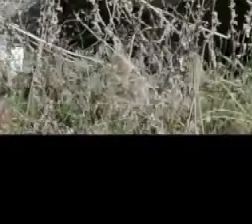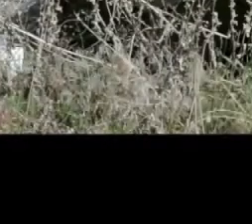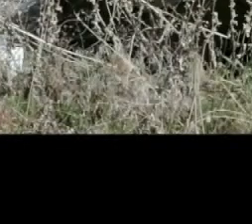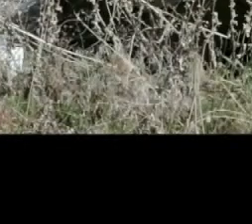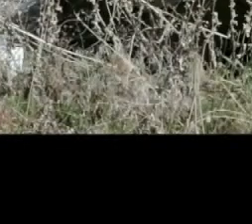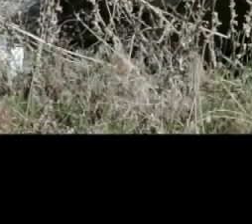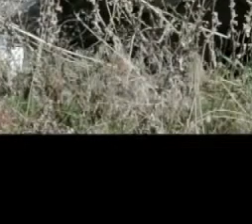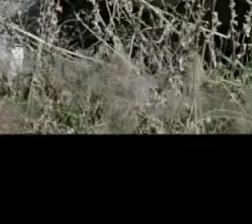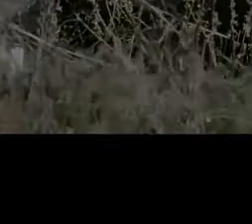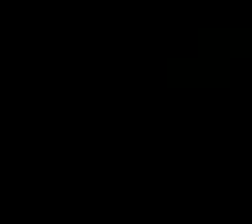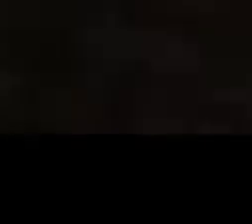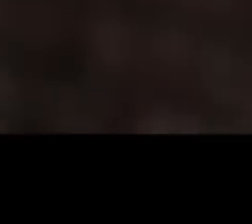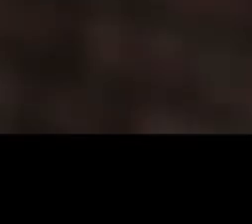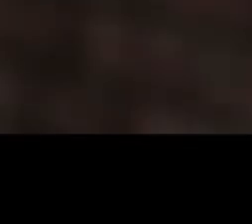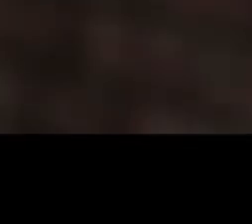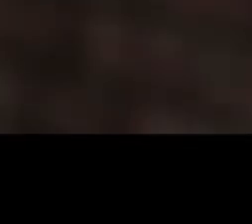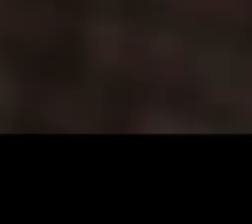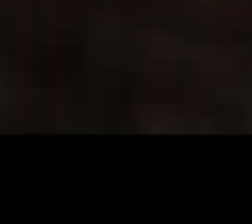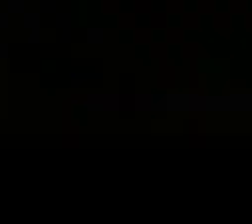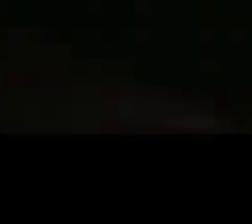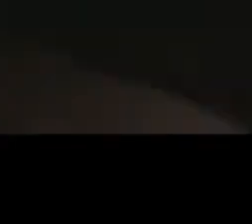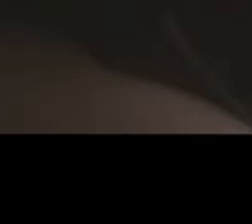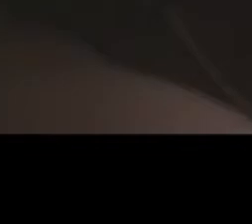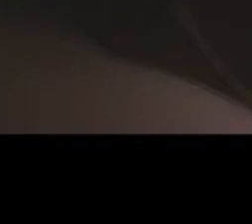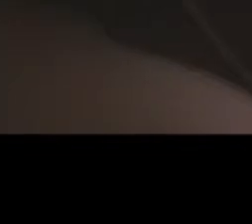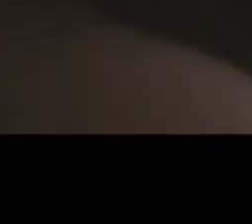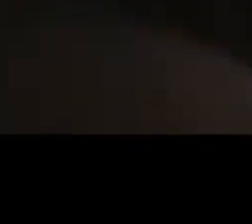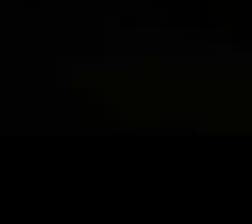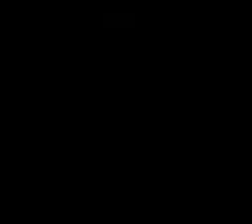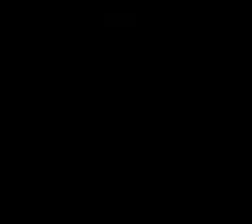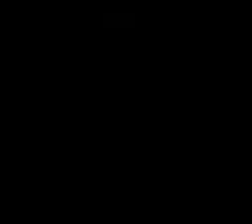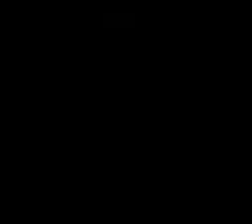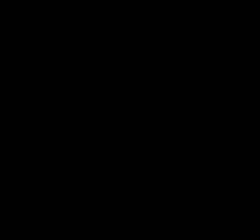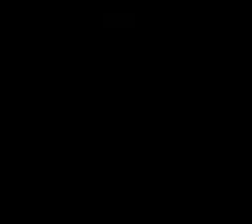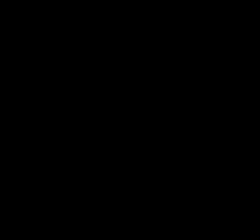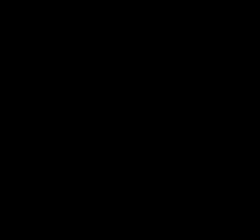Some of the signs to look for include risky behavior...